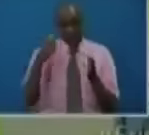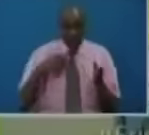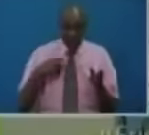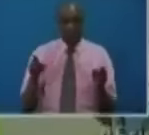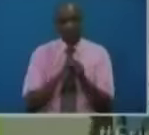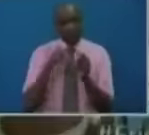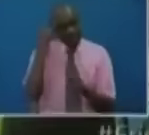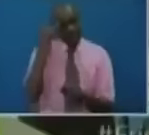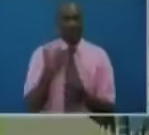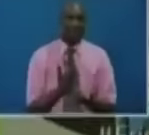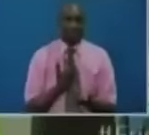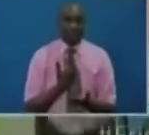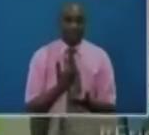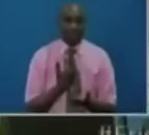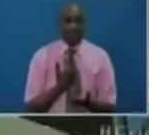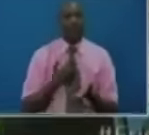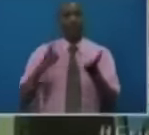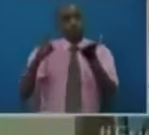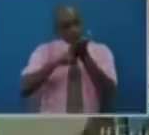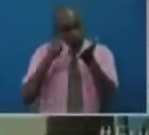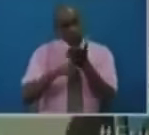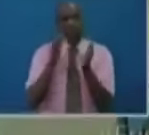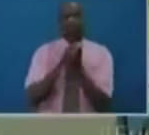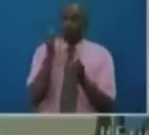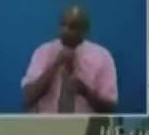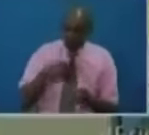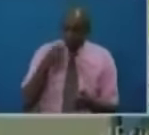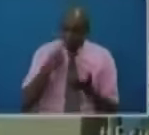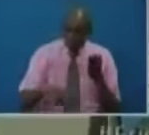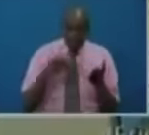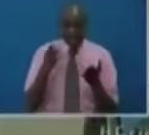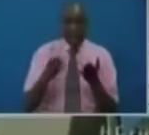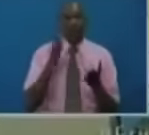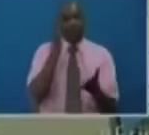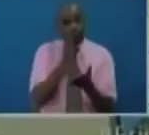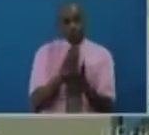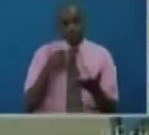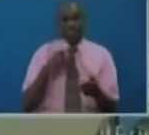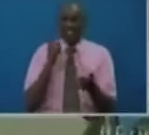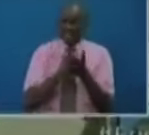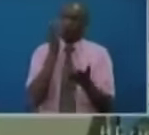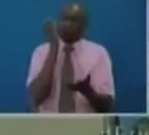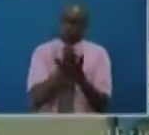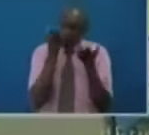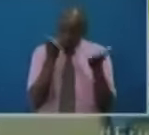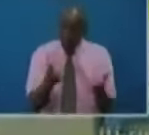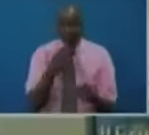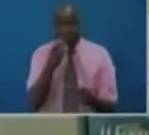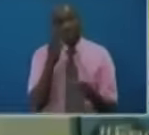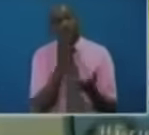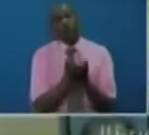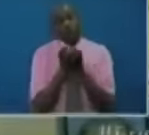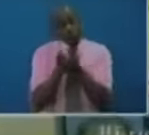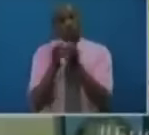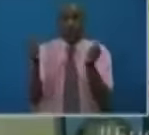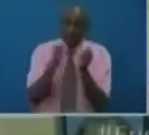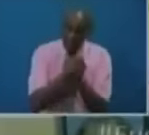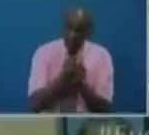parties. Wazungu na wahenga wanasema tumefika ukweli hatuwezi ficha. We either sail together